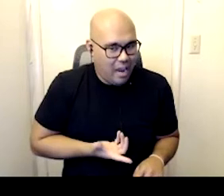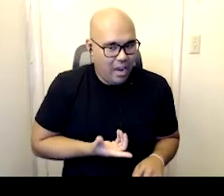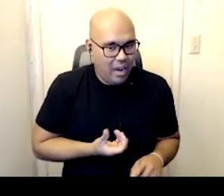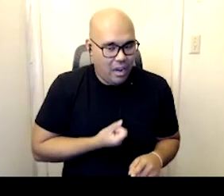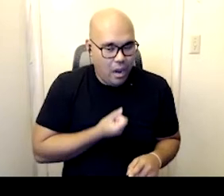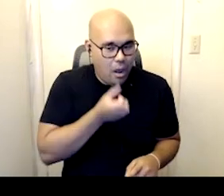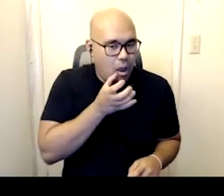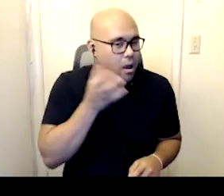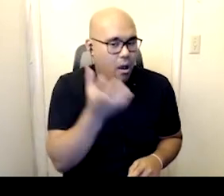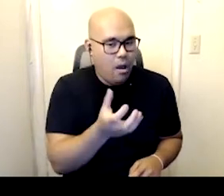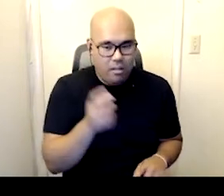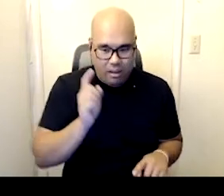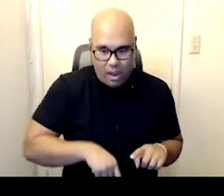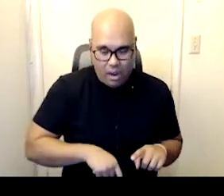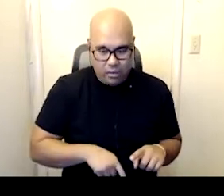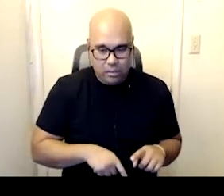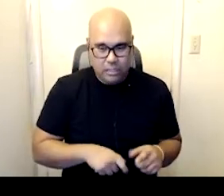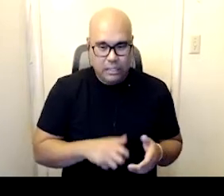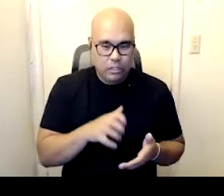out loud.